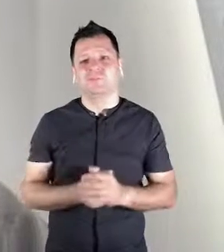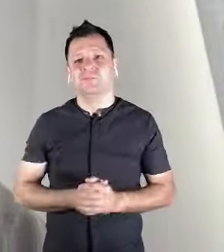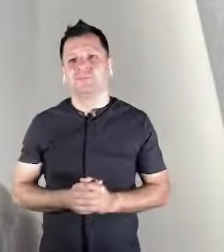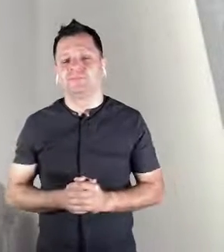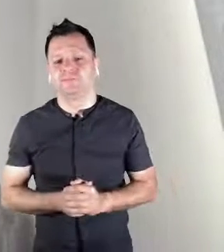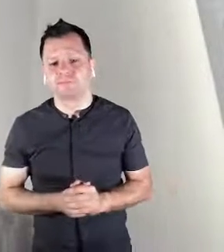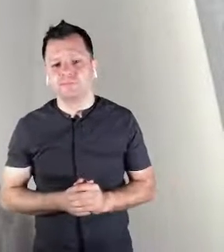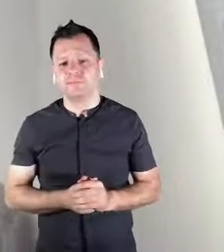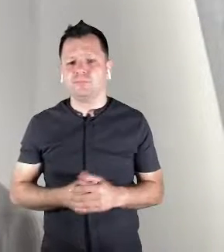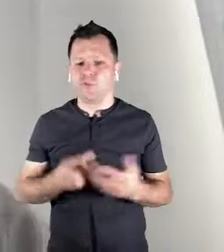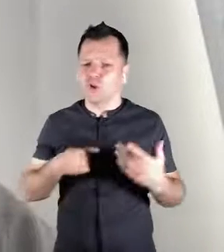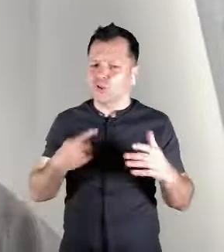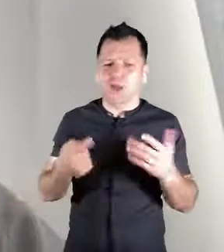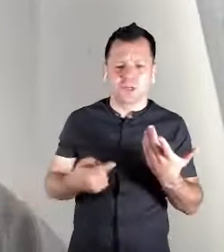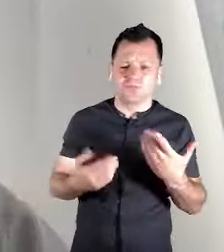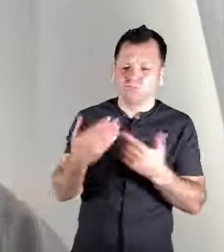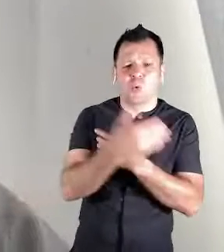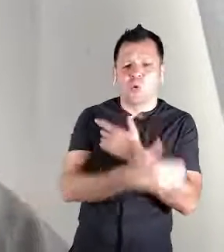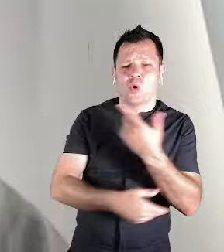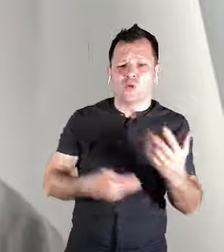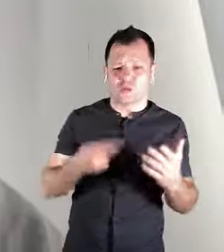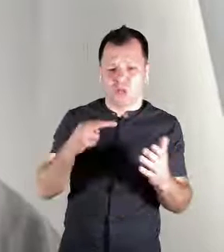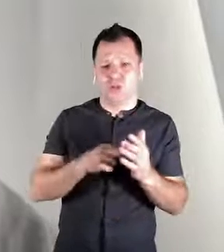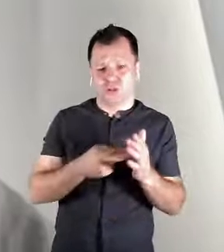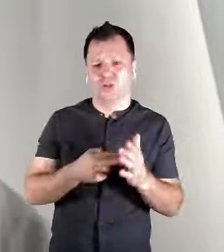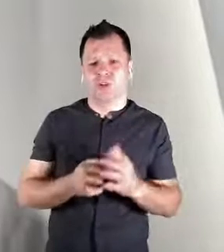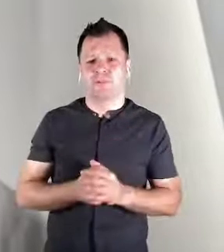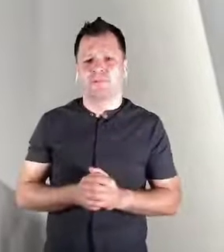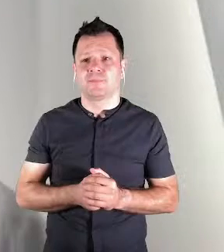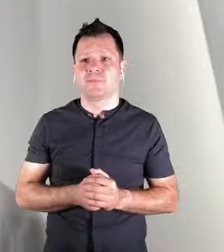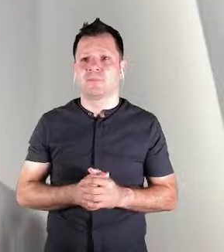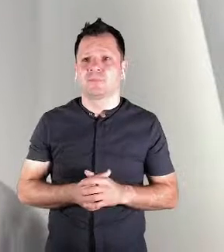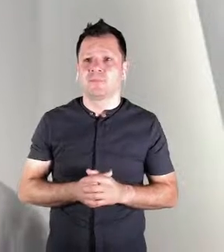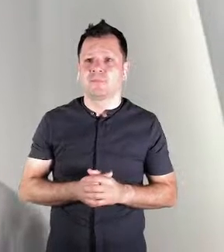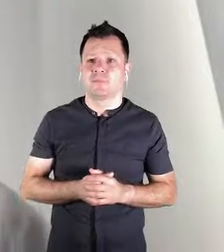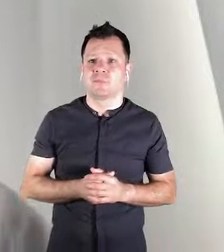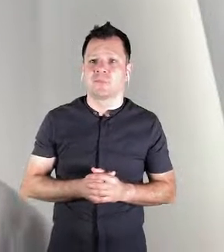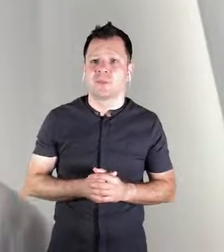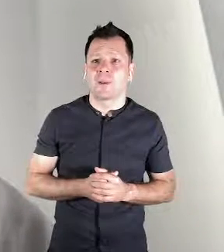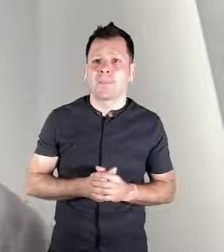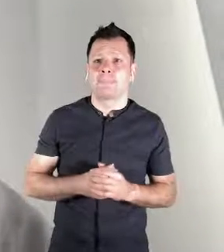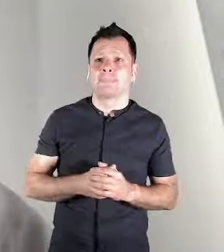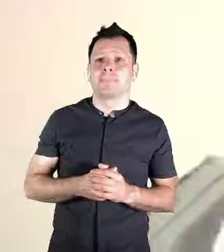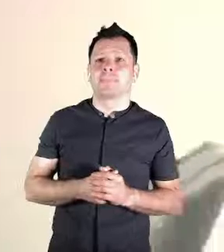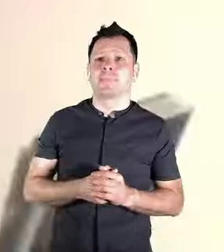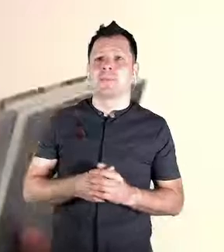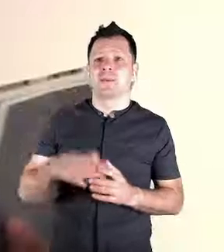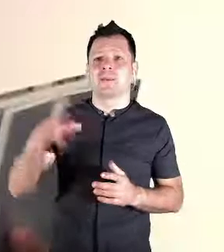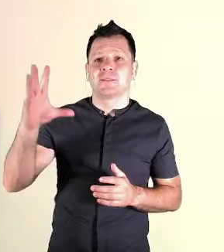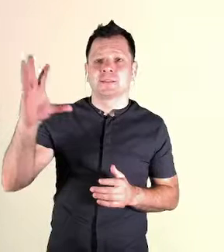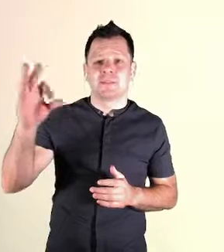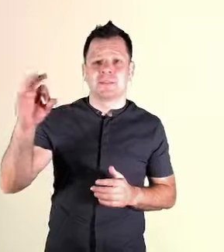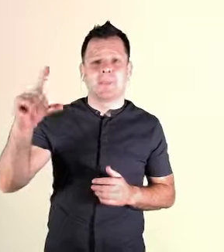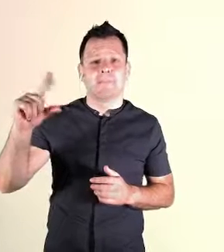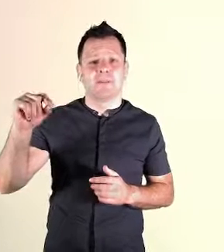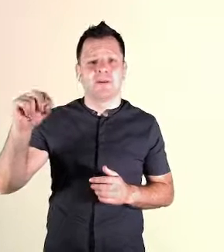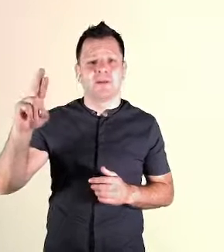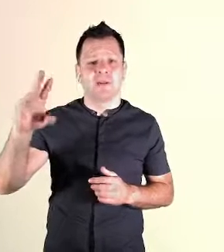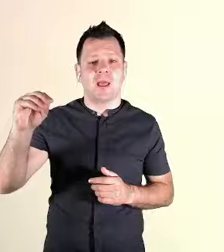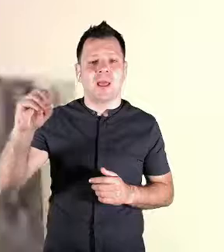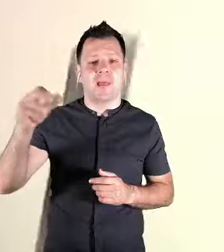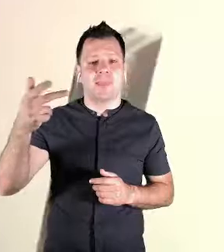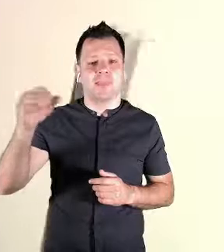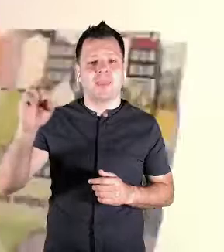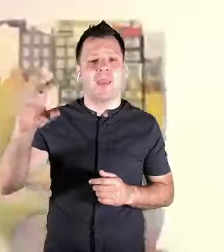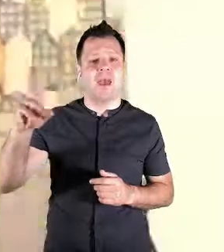translator for the book, Alexandra Sprengel. That's yes. Important thing. Yes.